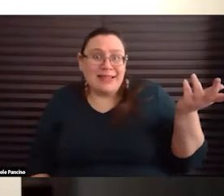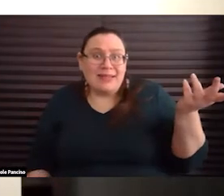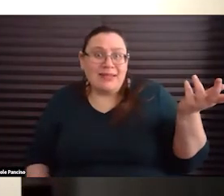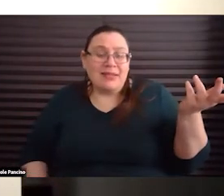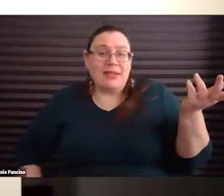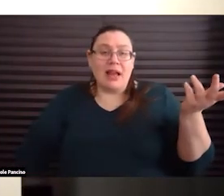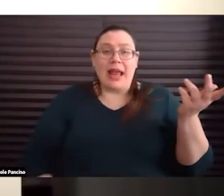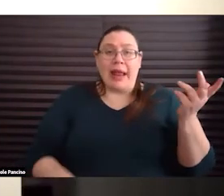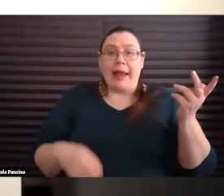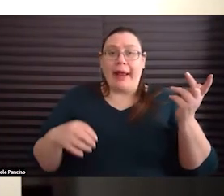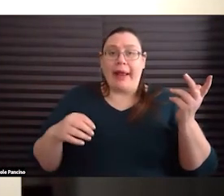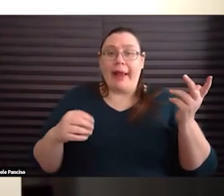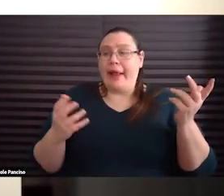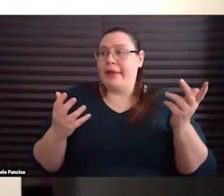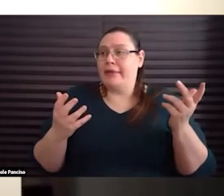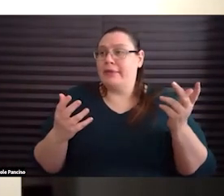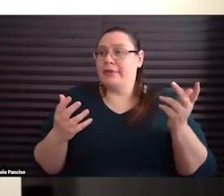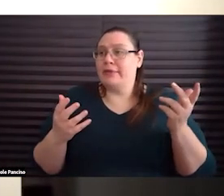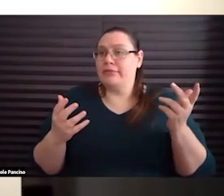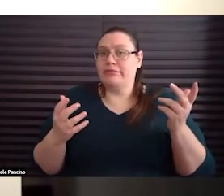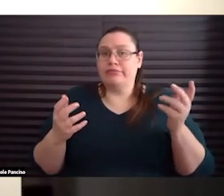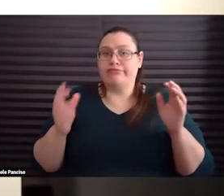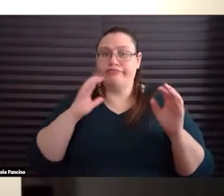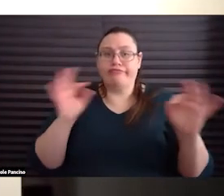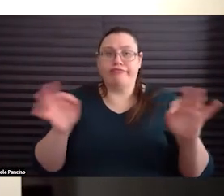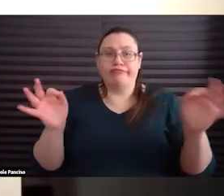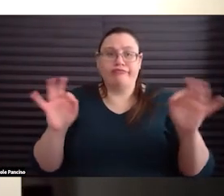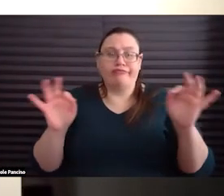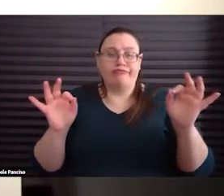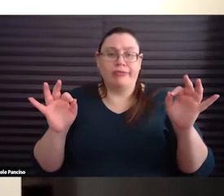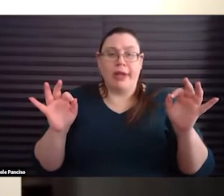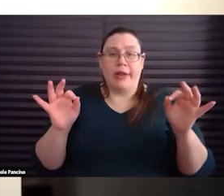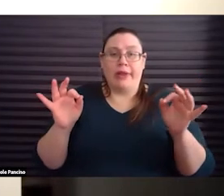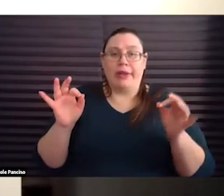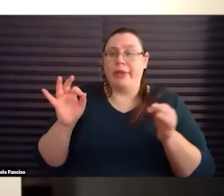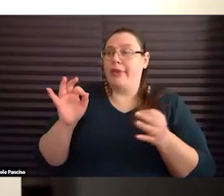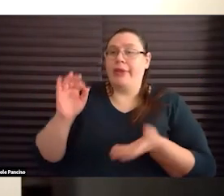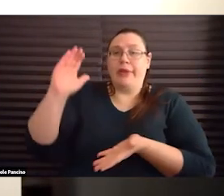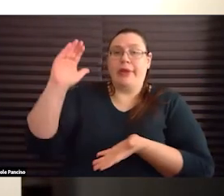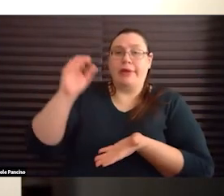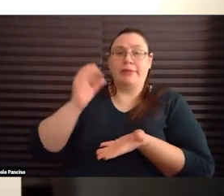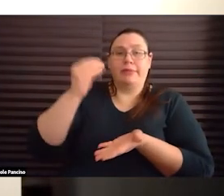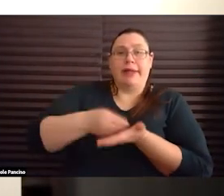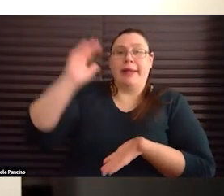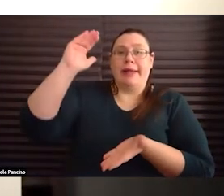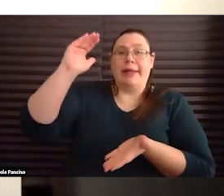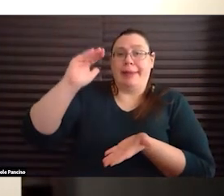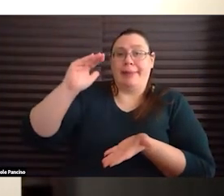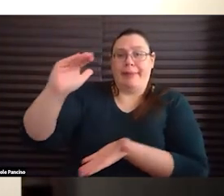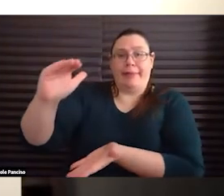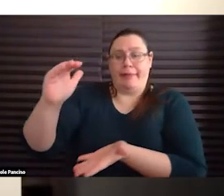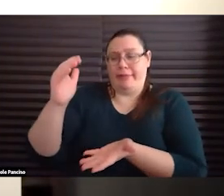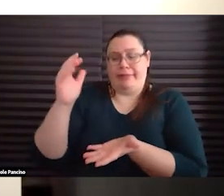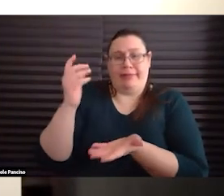not even, you wouldn't even see a bulge as they were digesting it. So they may end up as